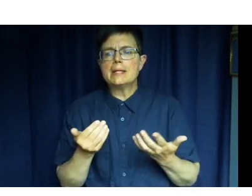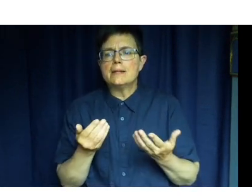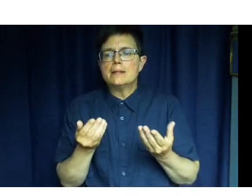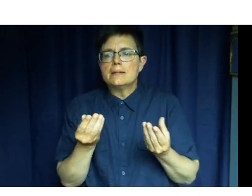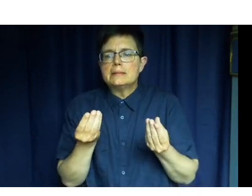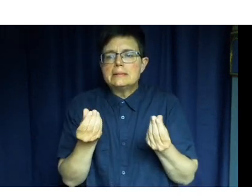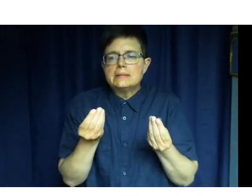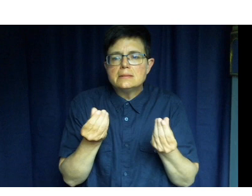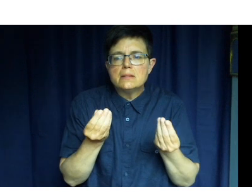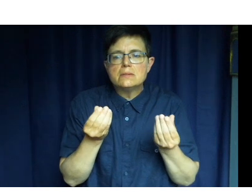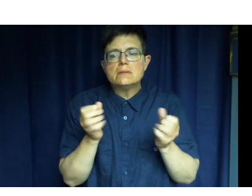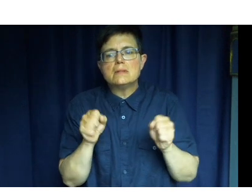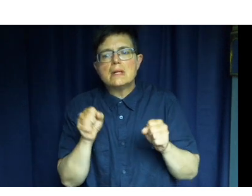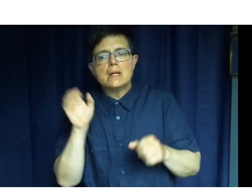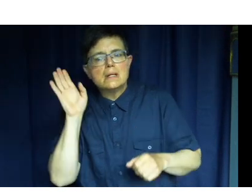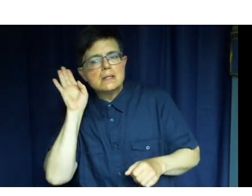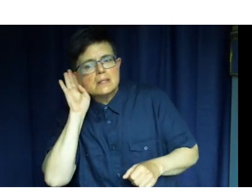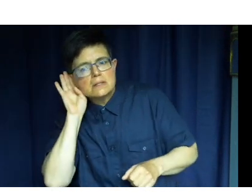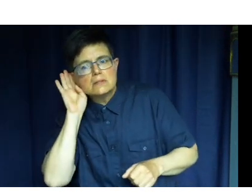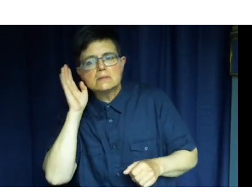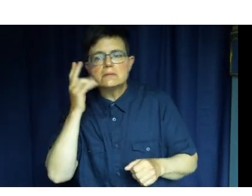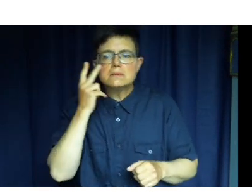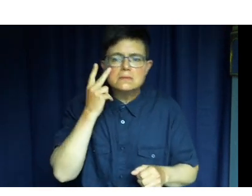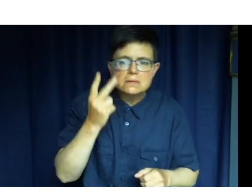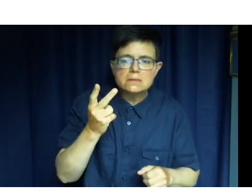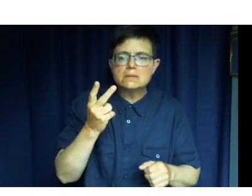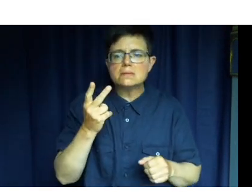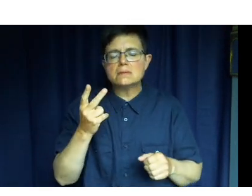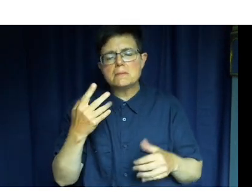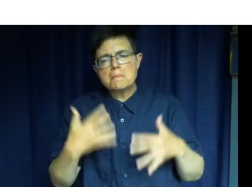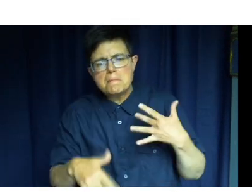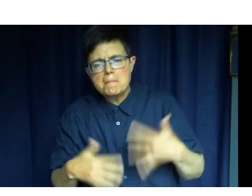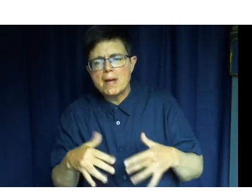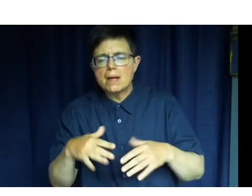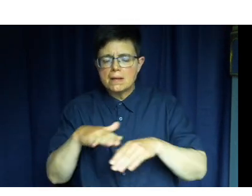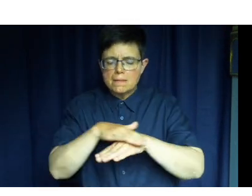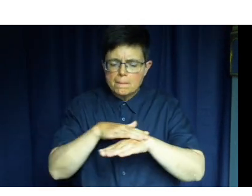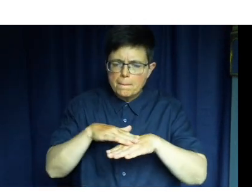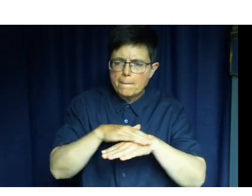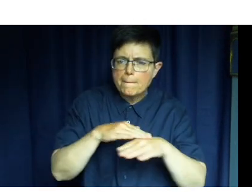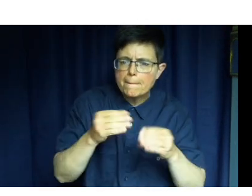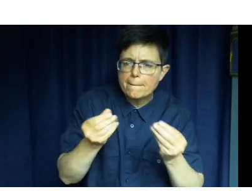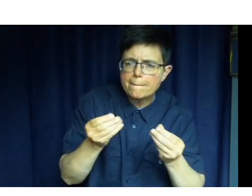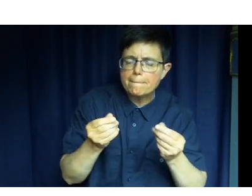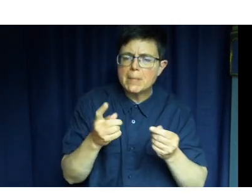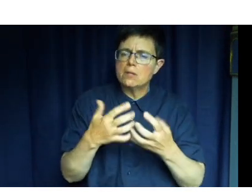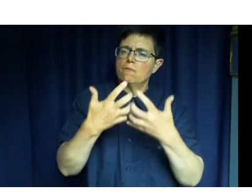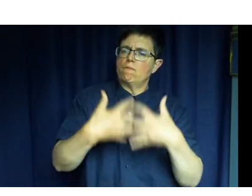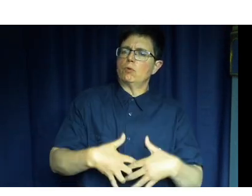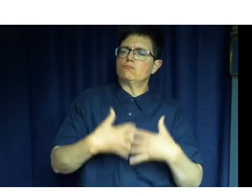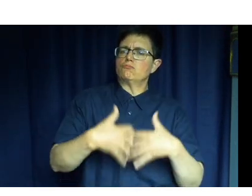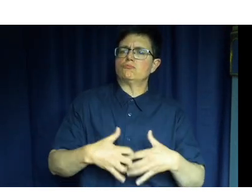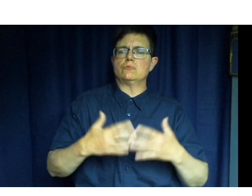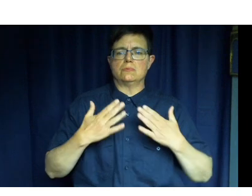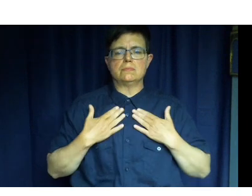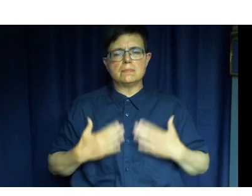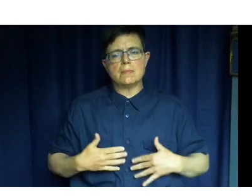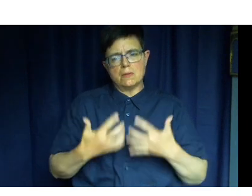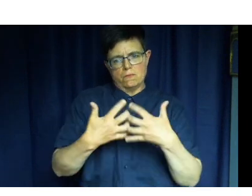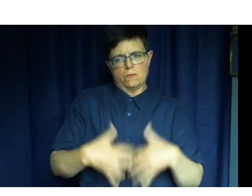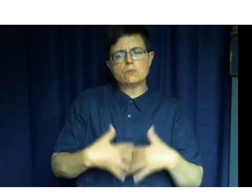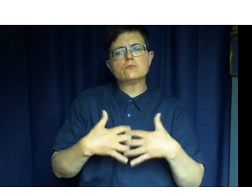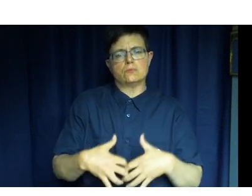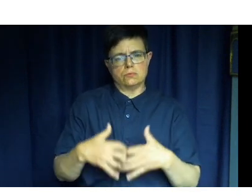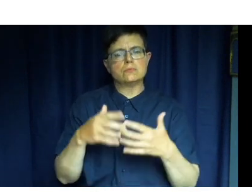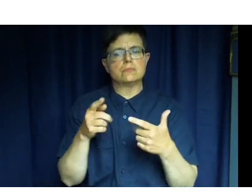The second question I ask, with this body, what is it that this body can do? And let's call this body